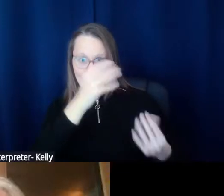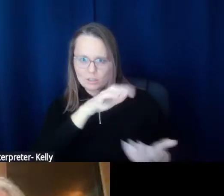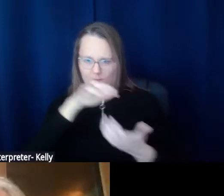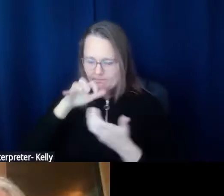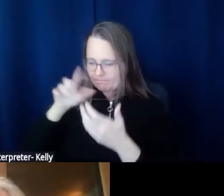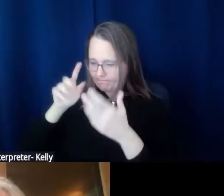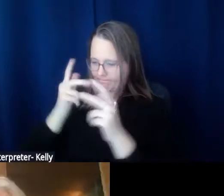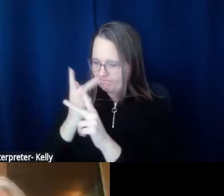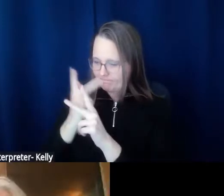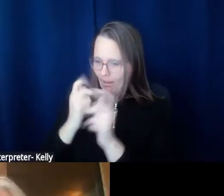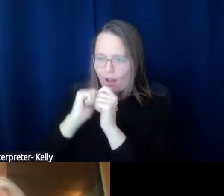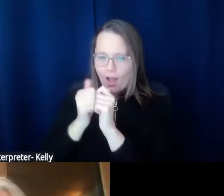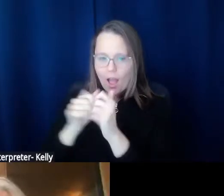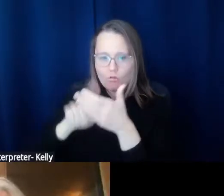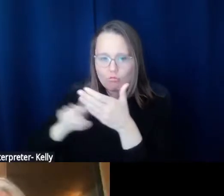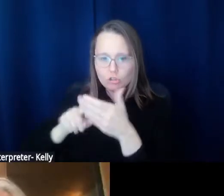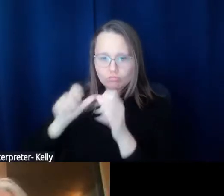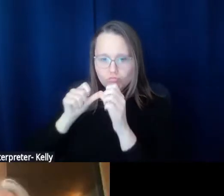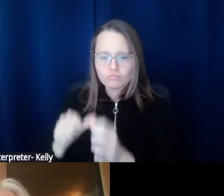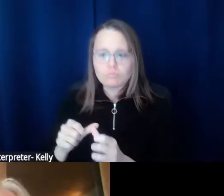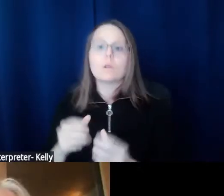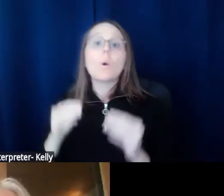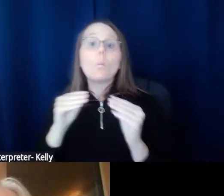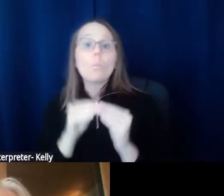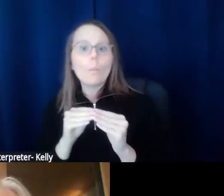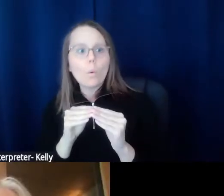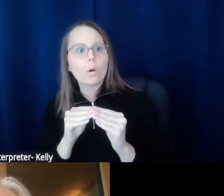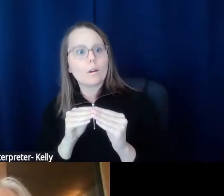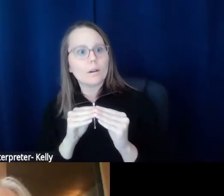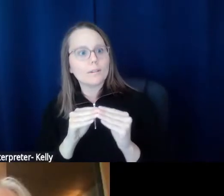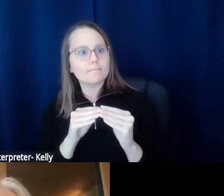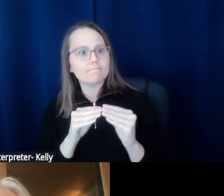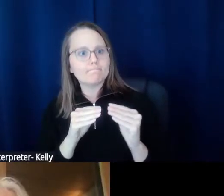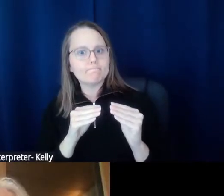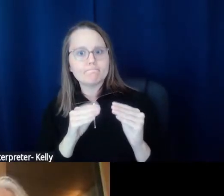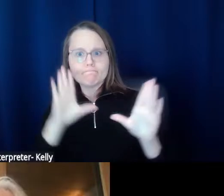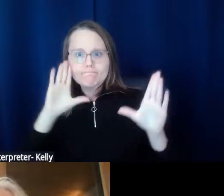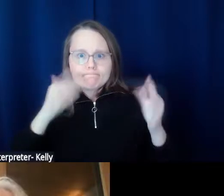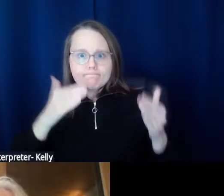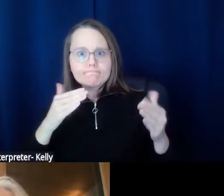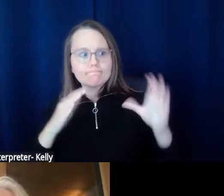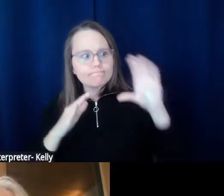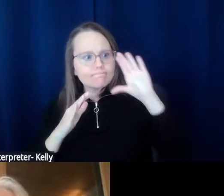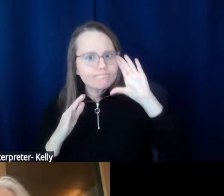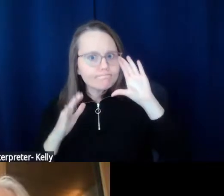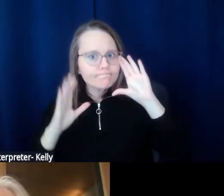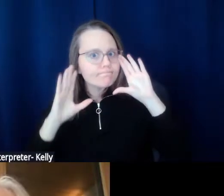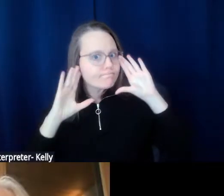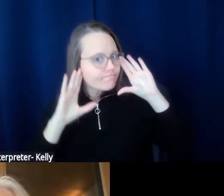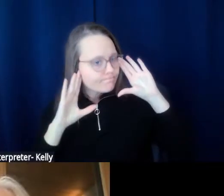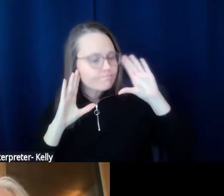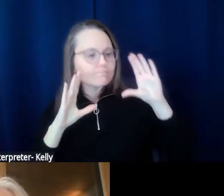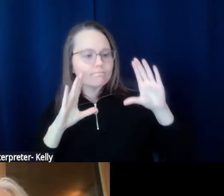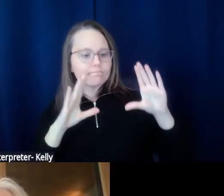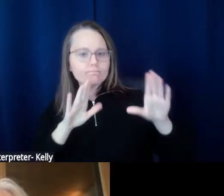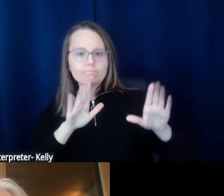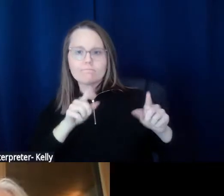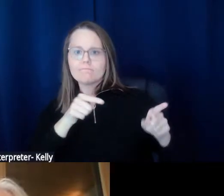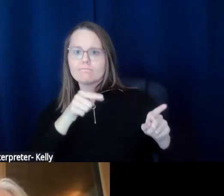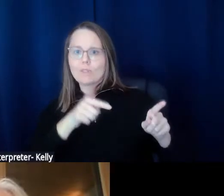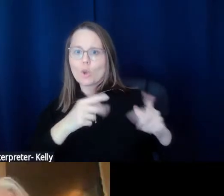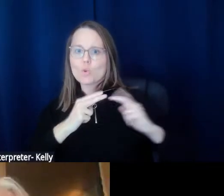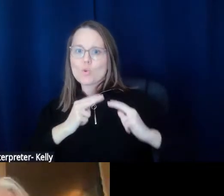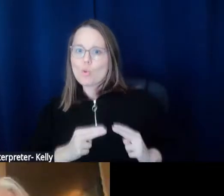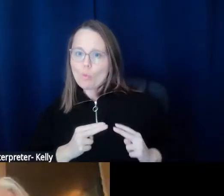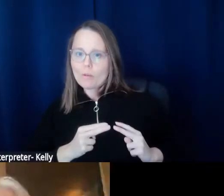to really listen more closely to what the human aspect of